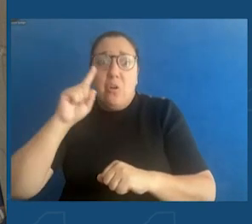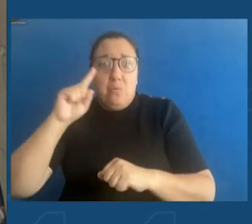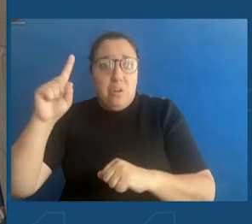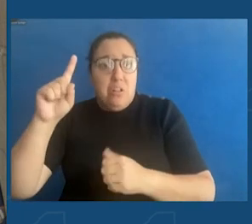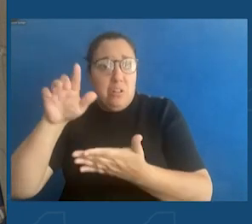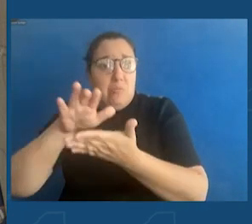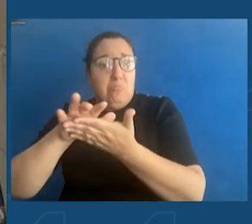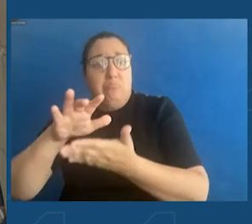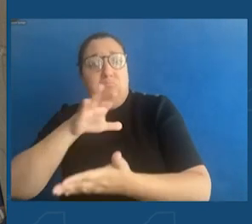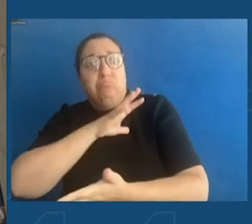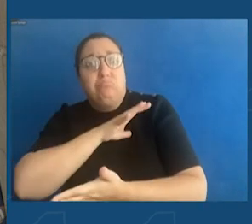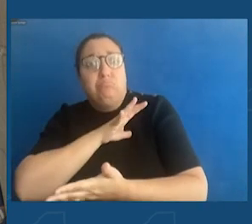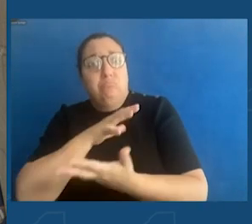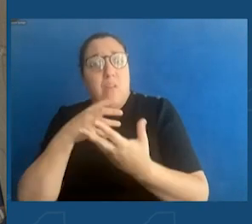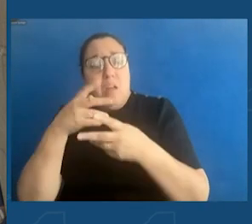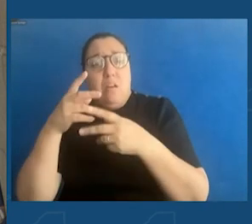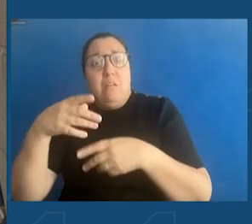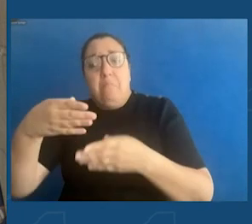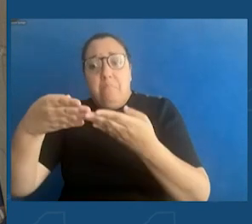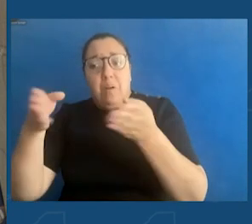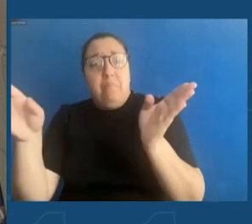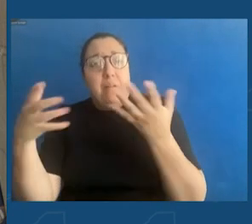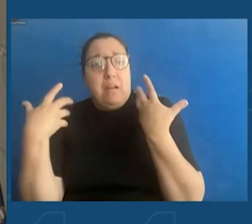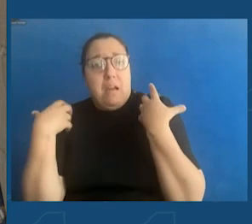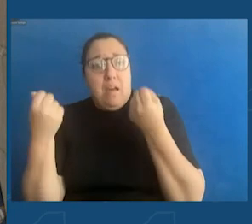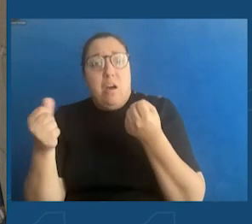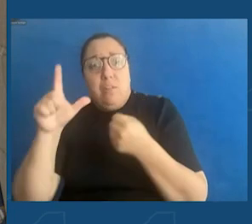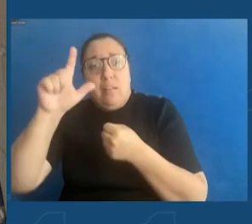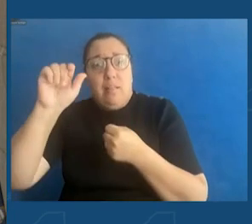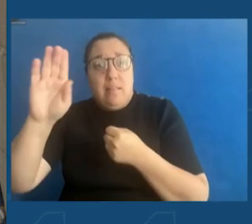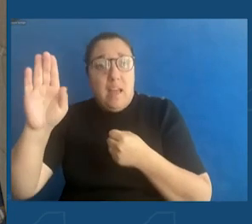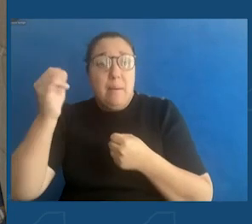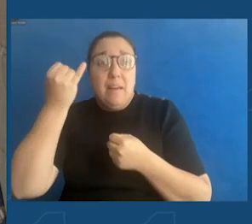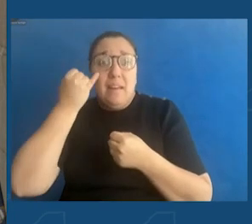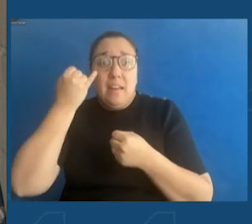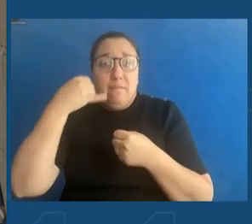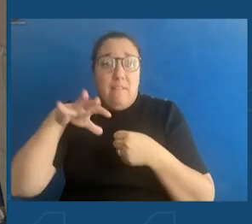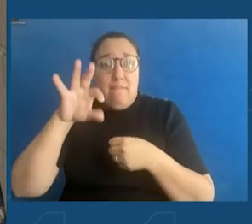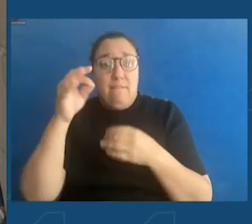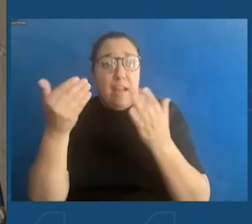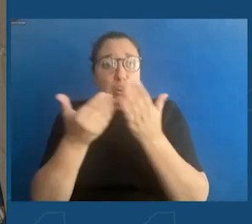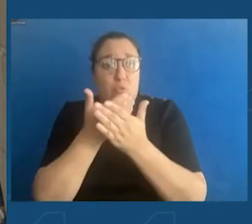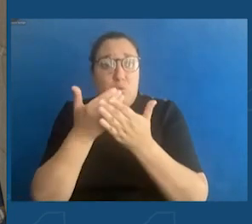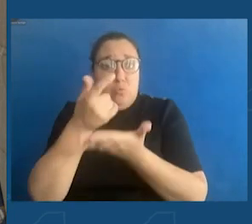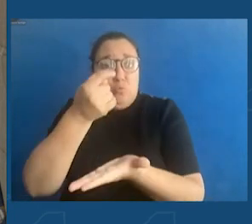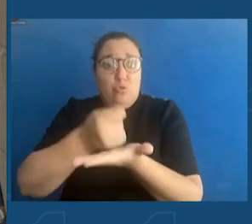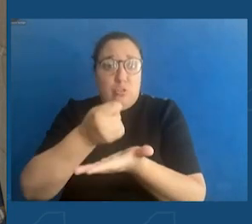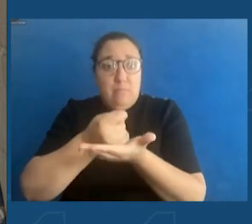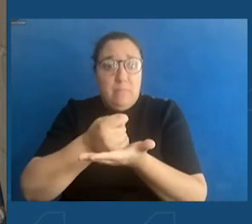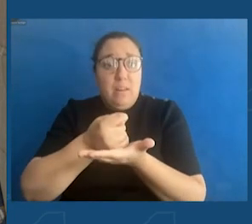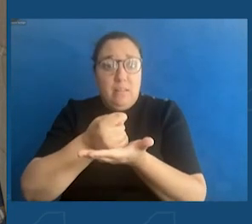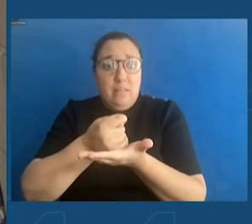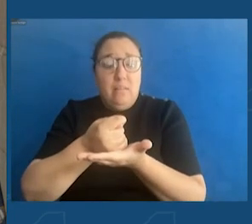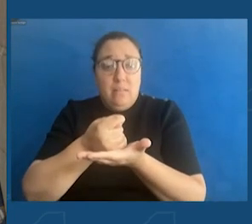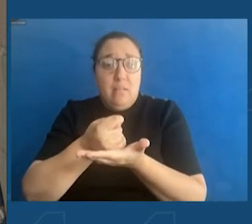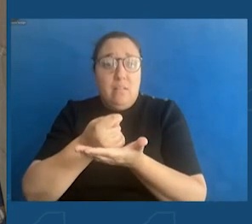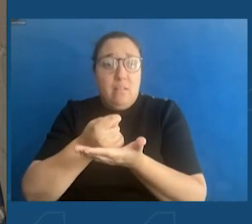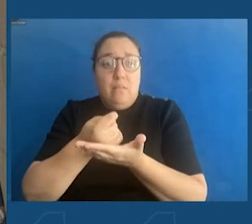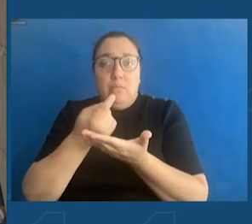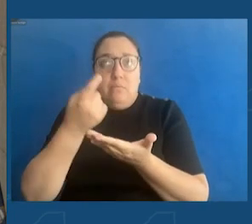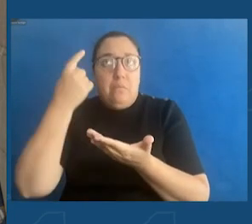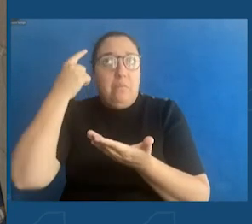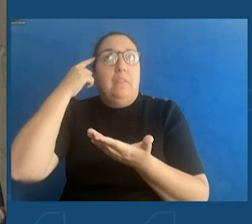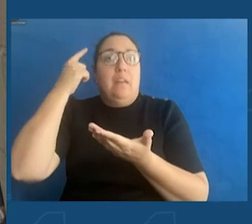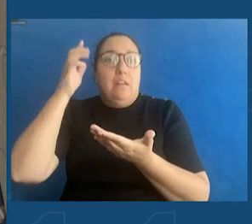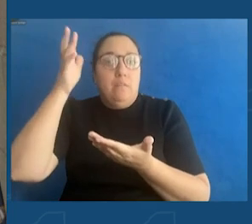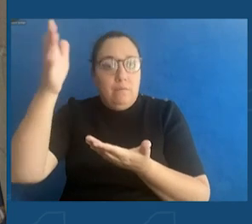public health labs, and finding new treatments for diseases that we have today and those we may not even think about that'll be there in the future. And